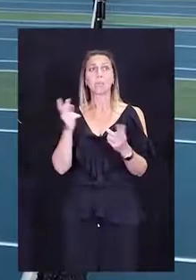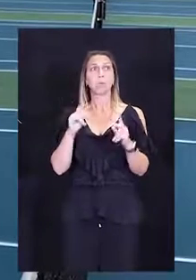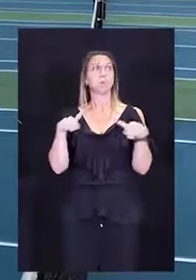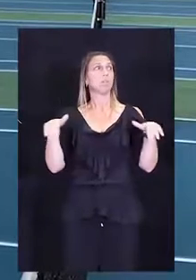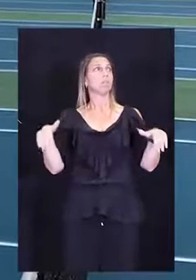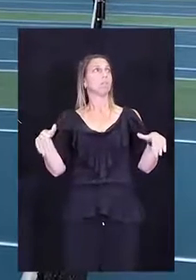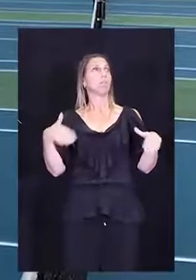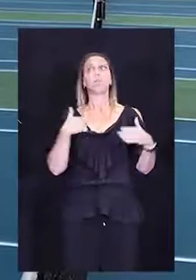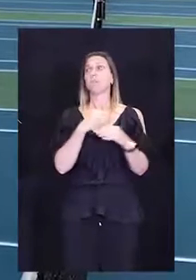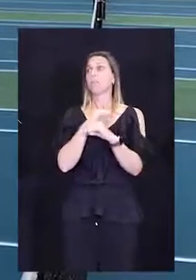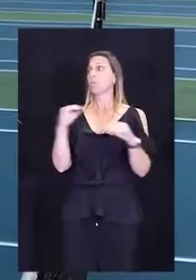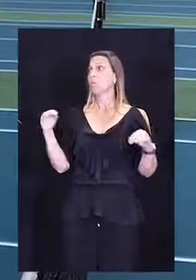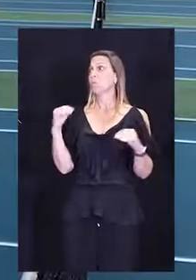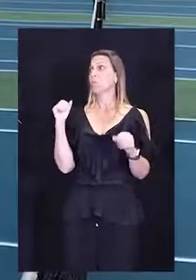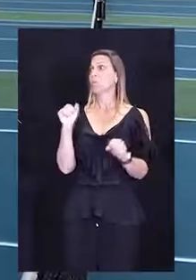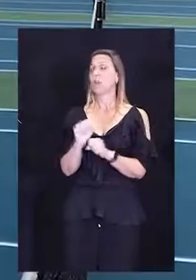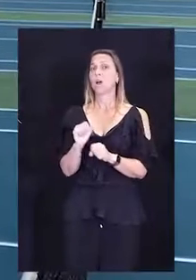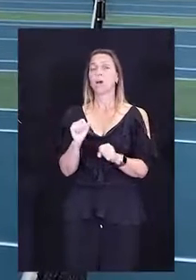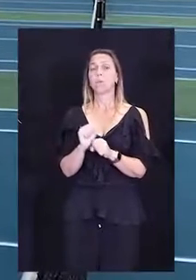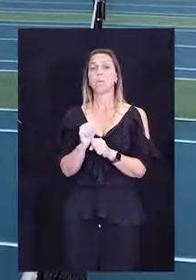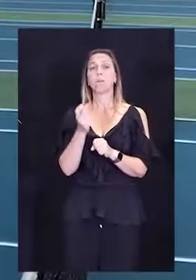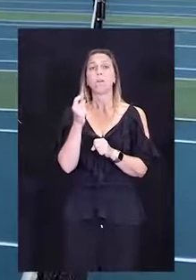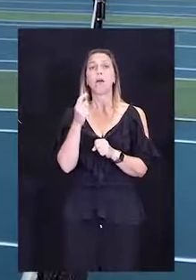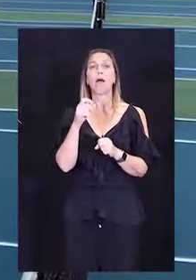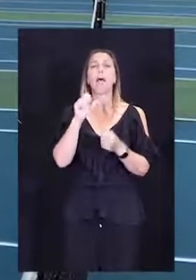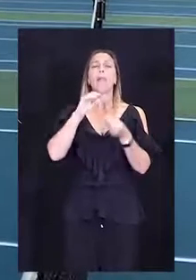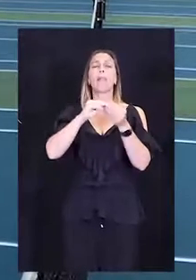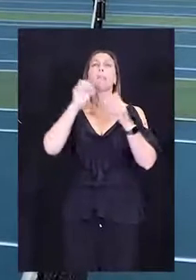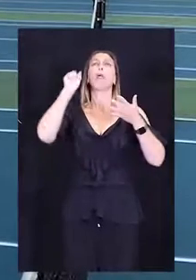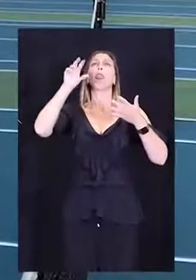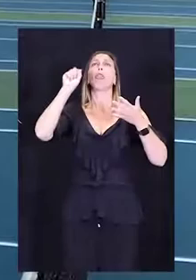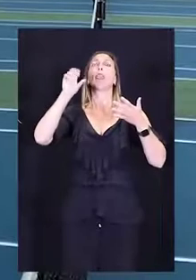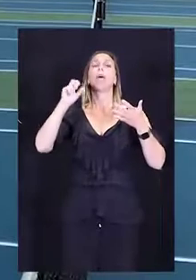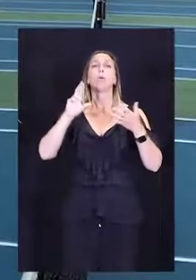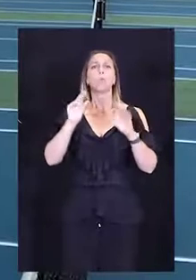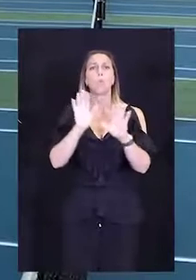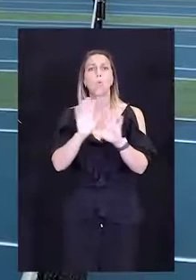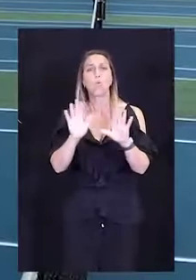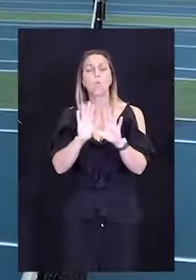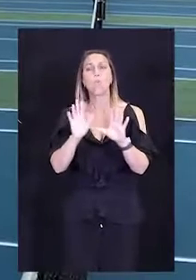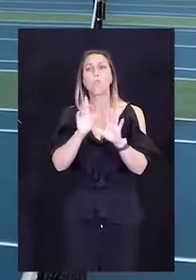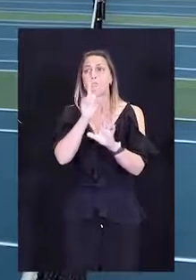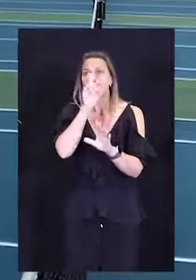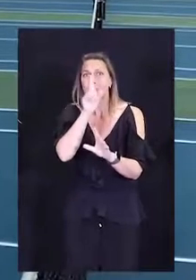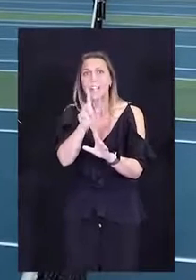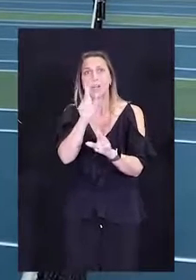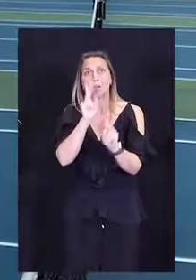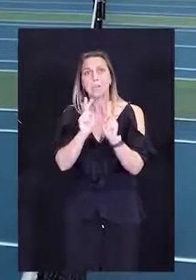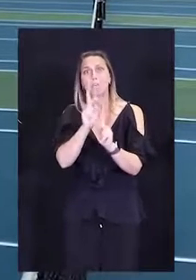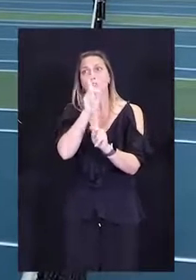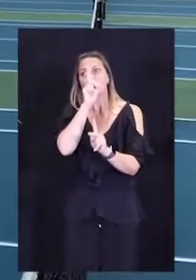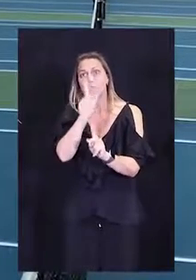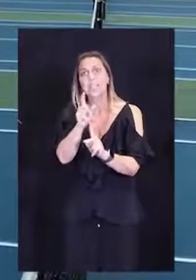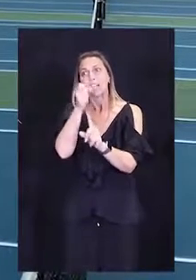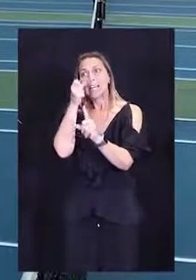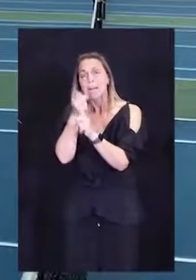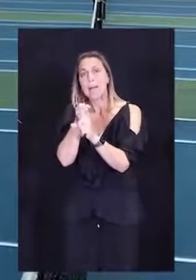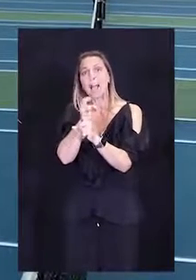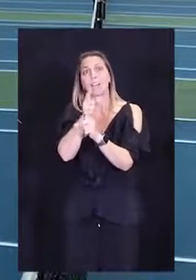just numbers. These statistics reflect real people, people in our community whose family and friends have been directly